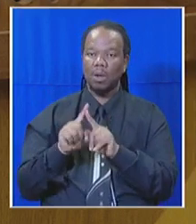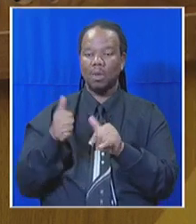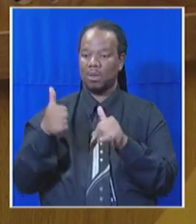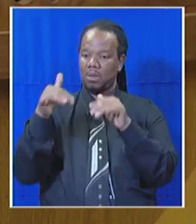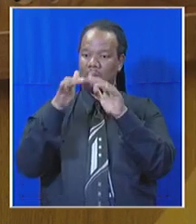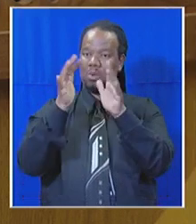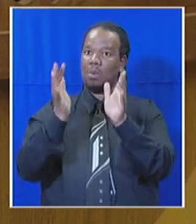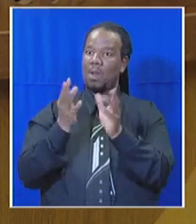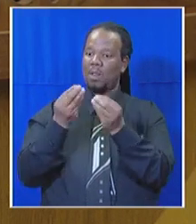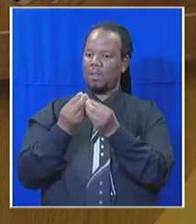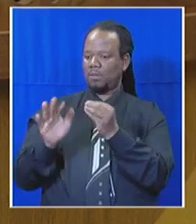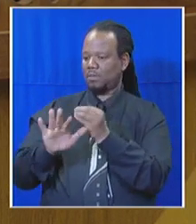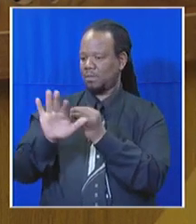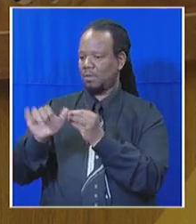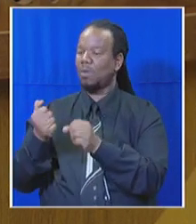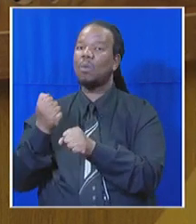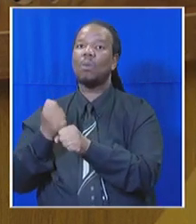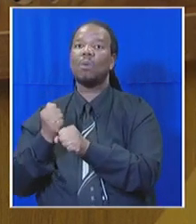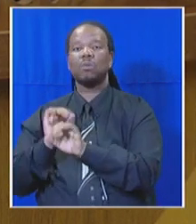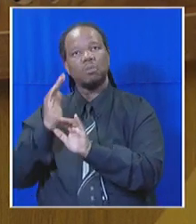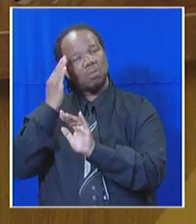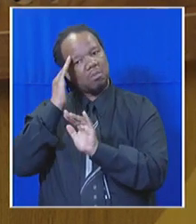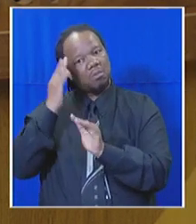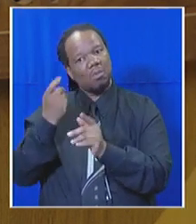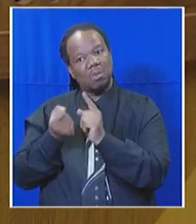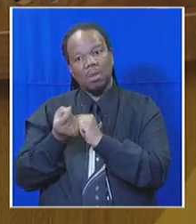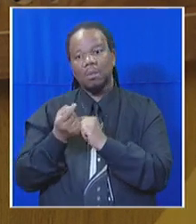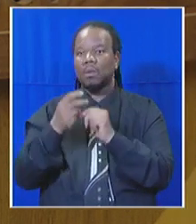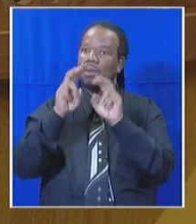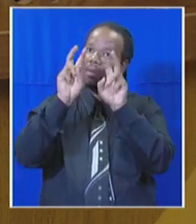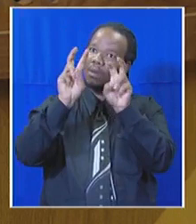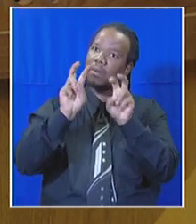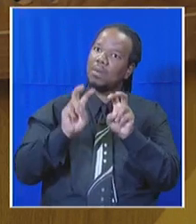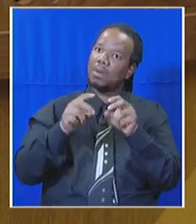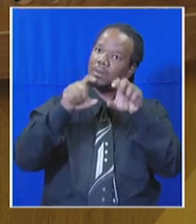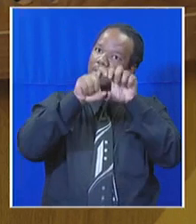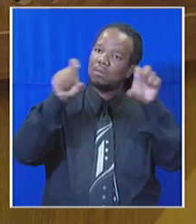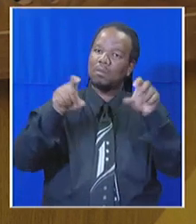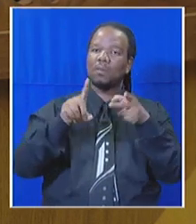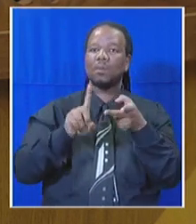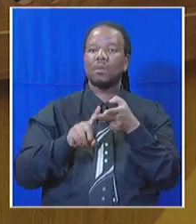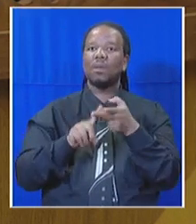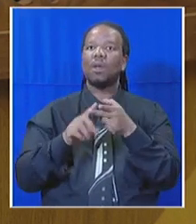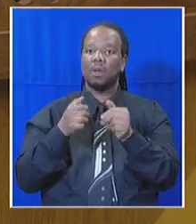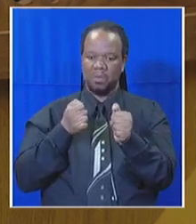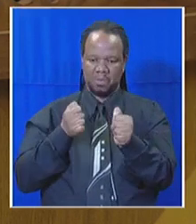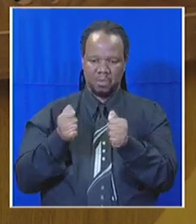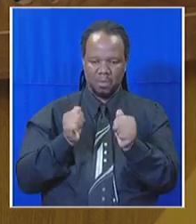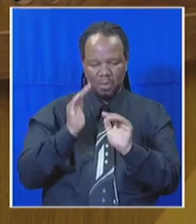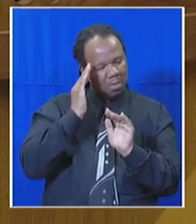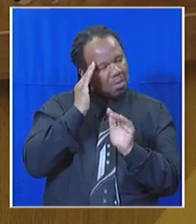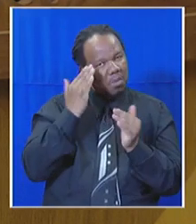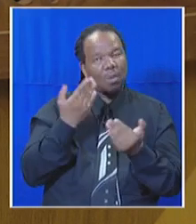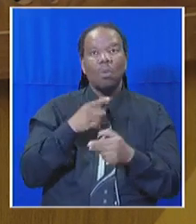economy, uncertainty in our electricity supply, and a labor market that is unsettled due